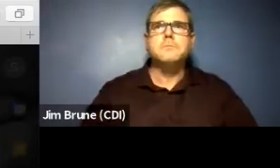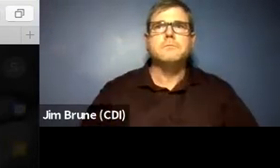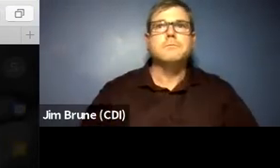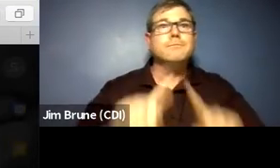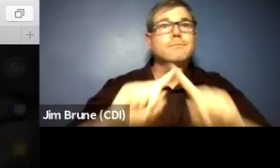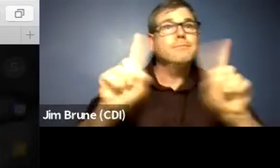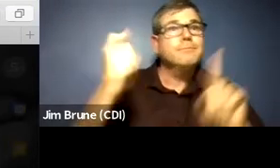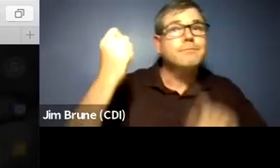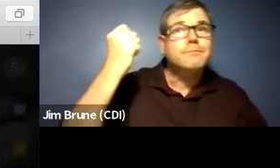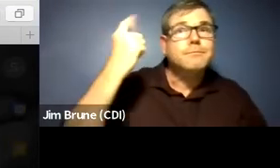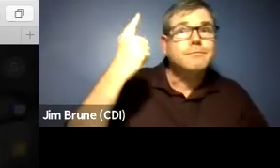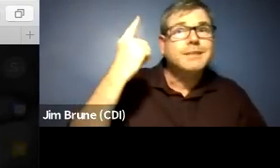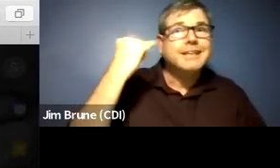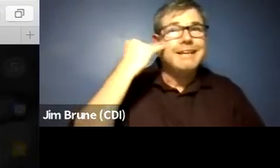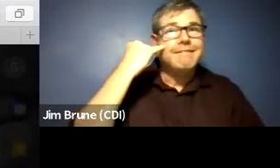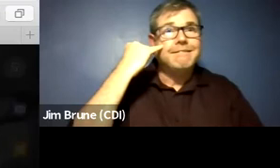Okay.